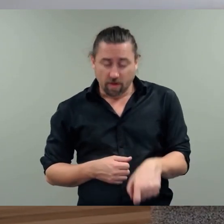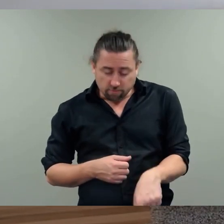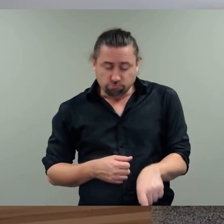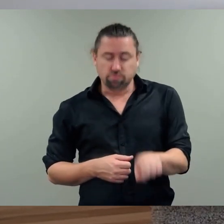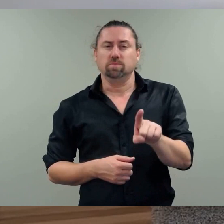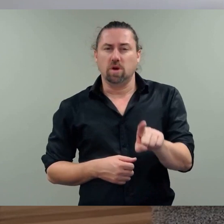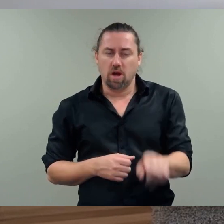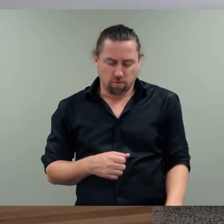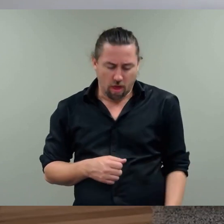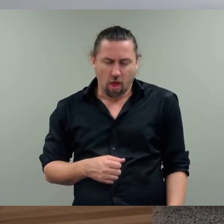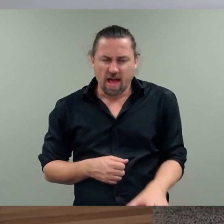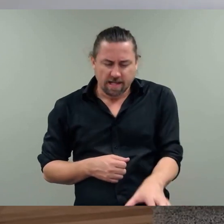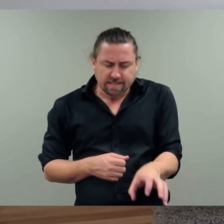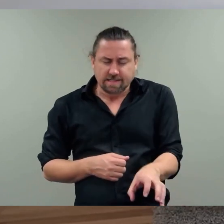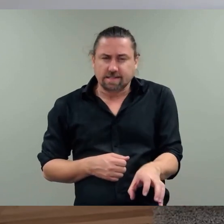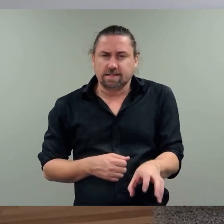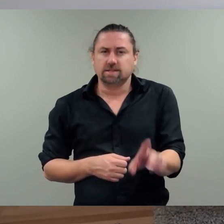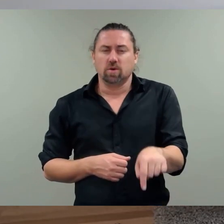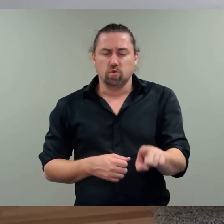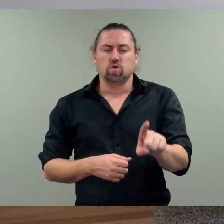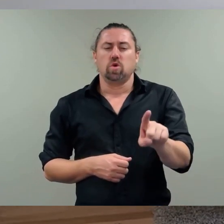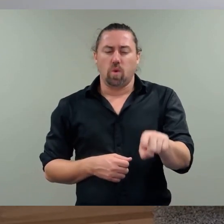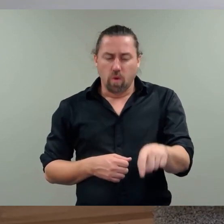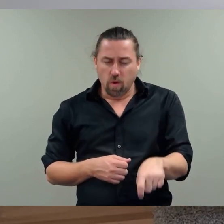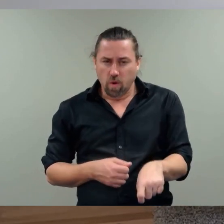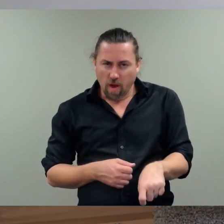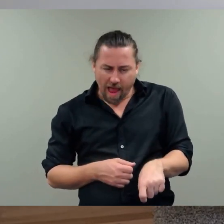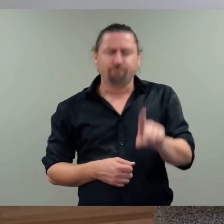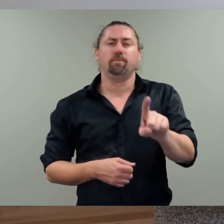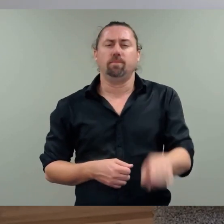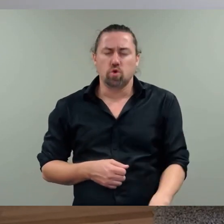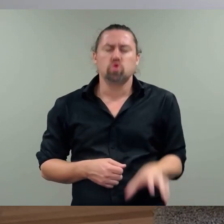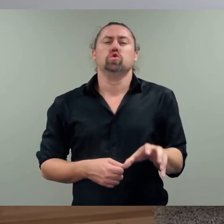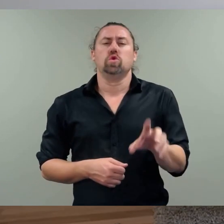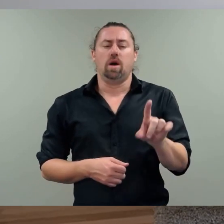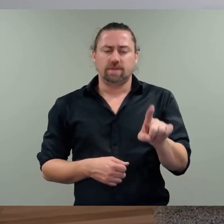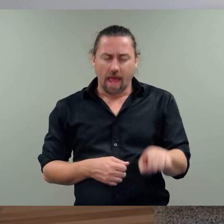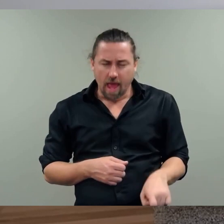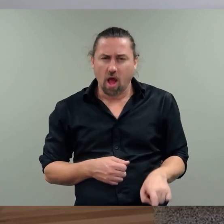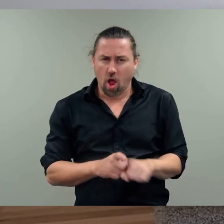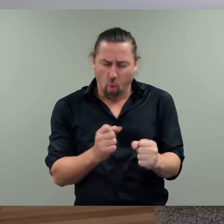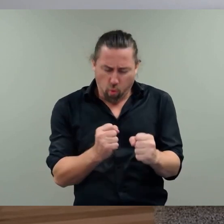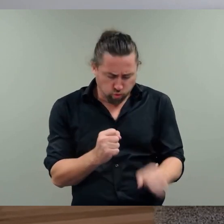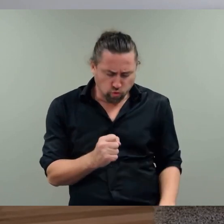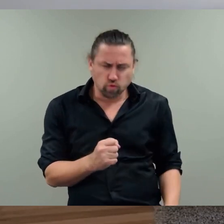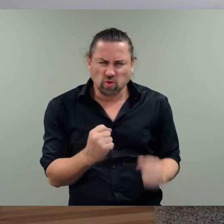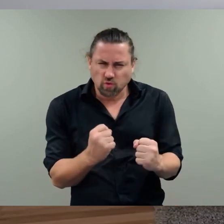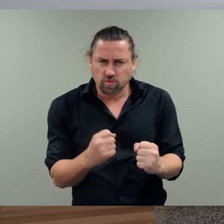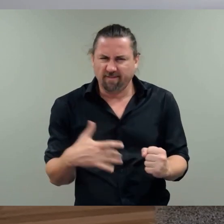Keep that squeeze and tension in that thigh muscle for every time you kick your leg up and down for each